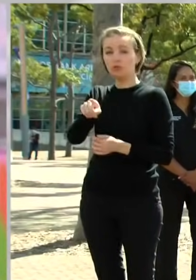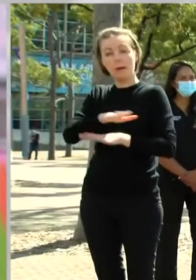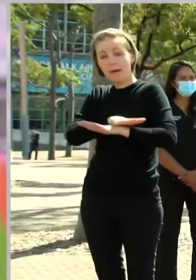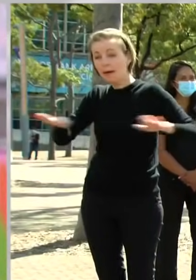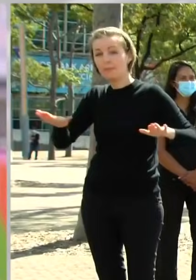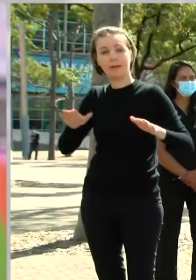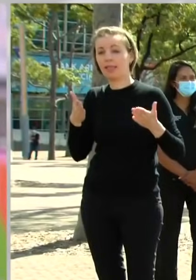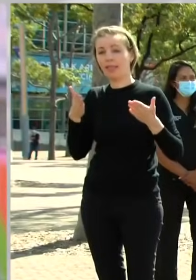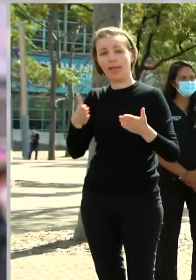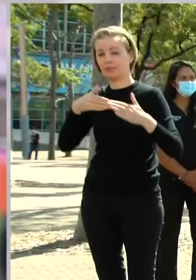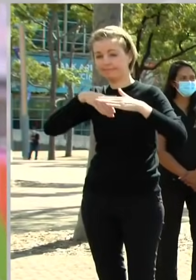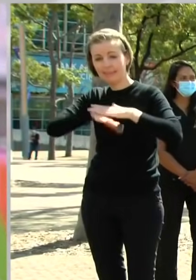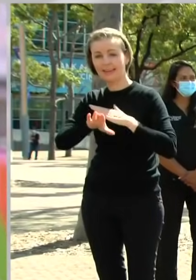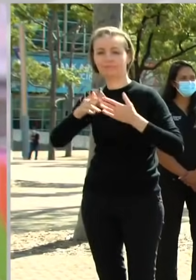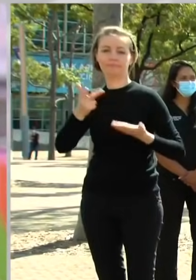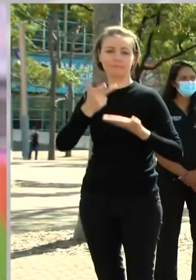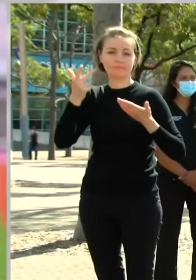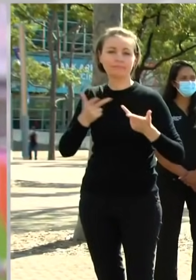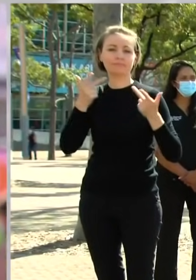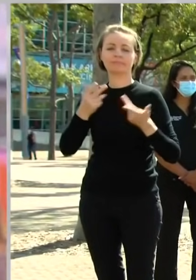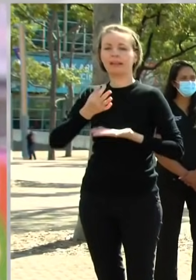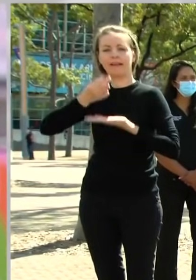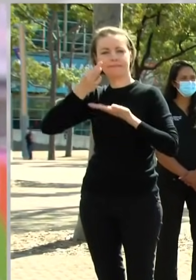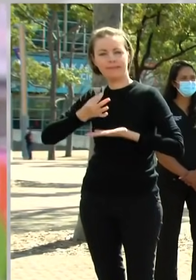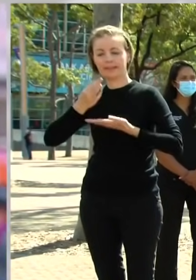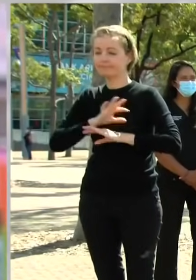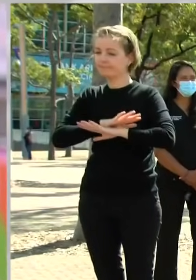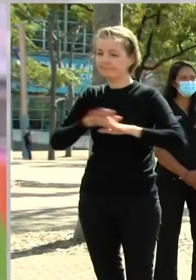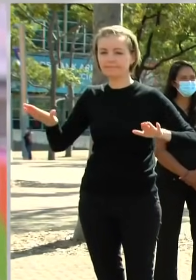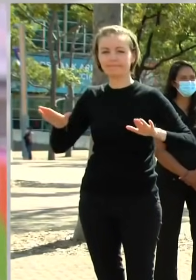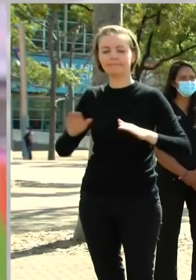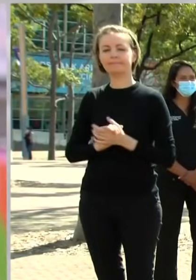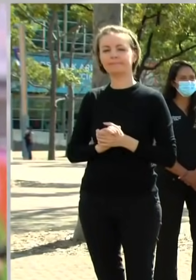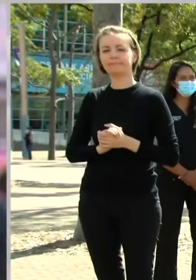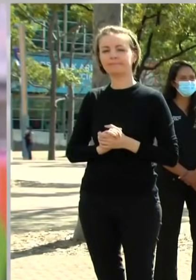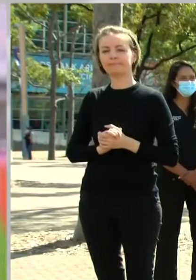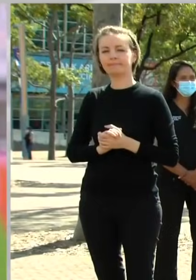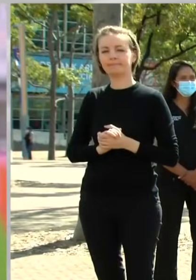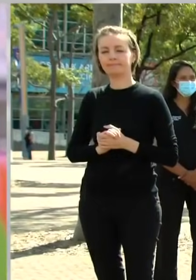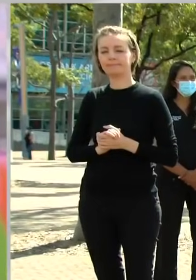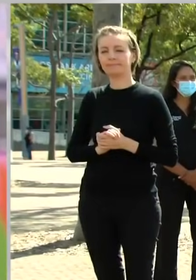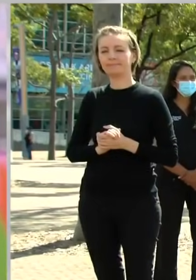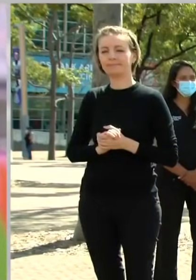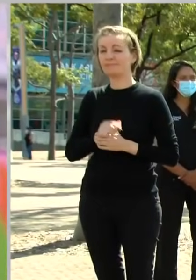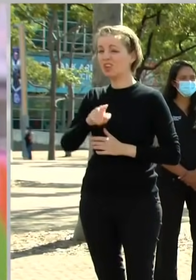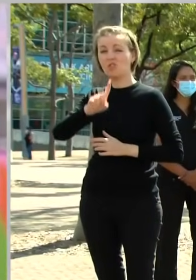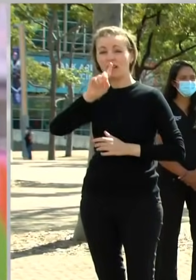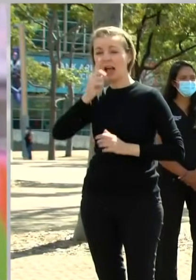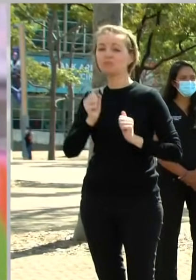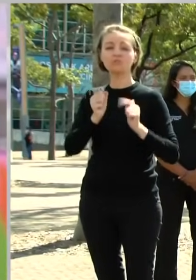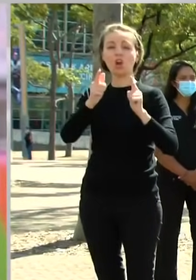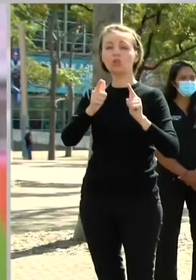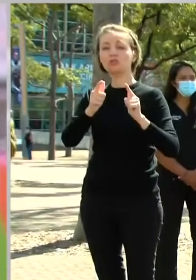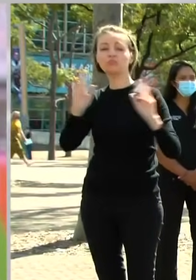those venues that are on our roadmap. You can't go into a hospitality venue. You can't go to ticketed